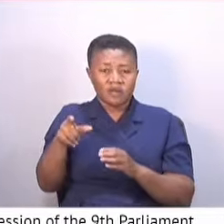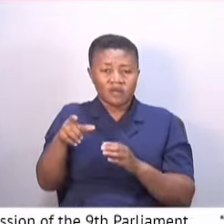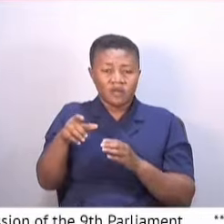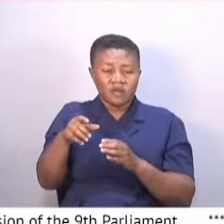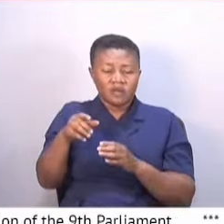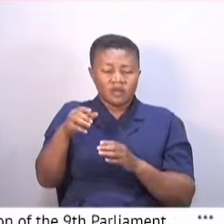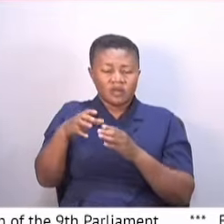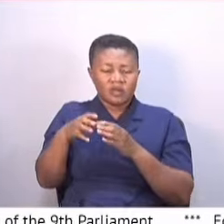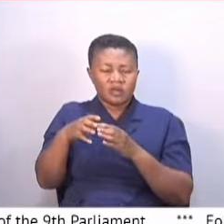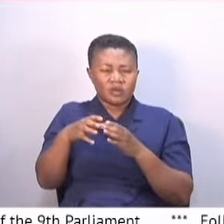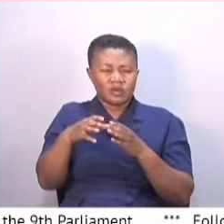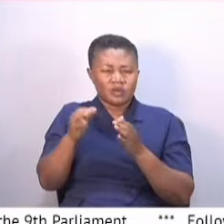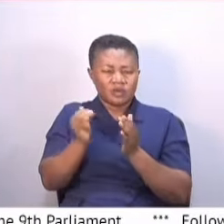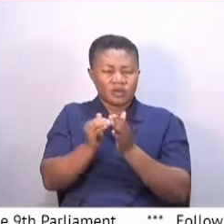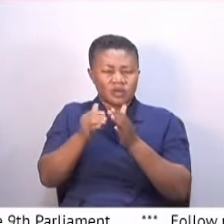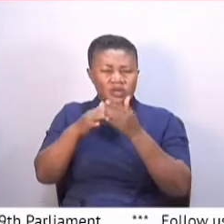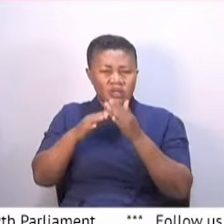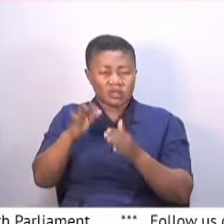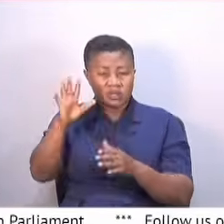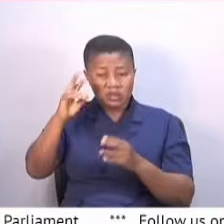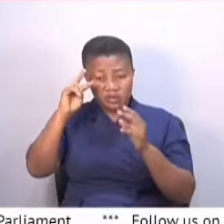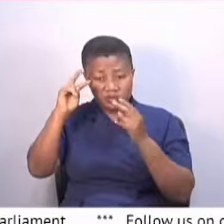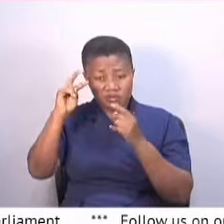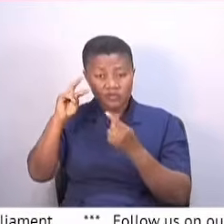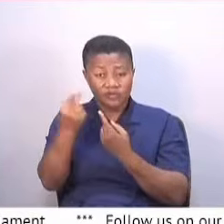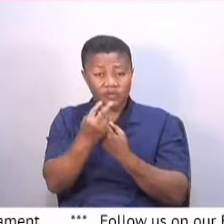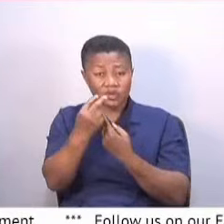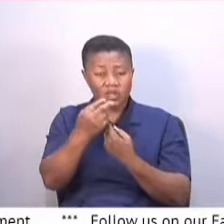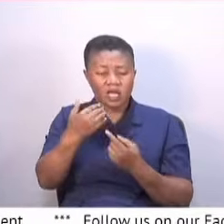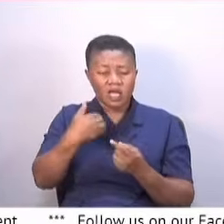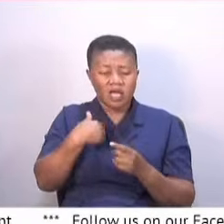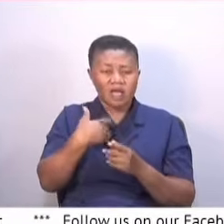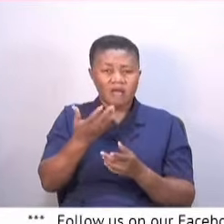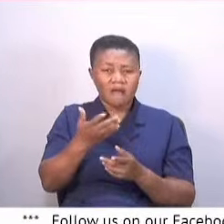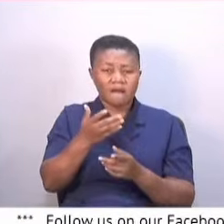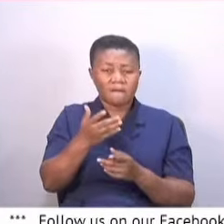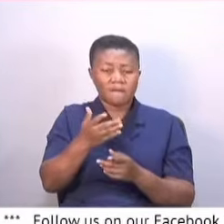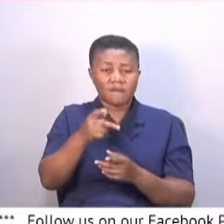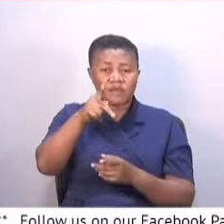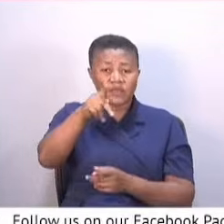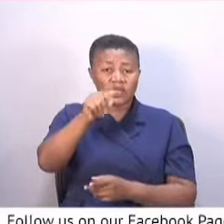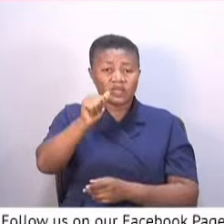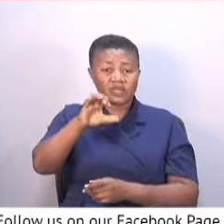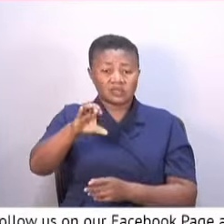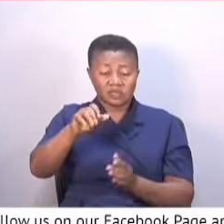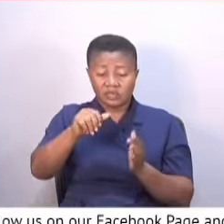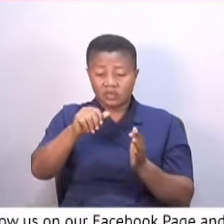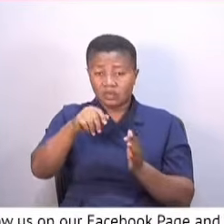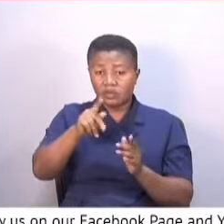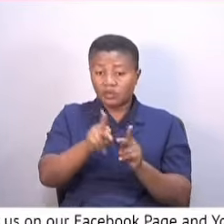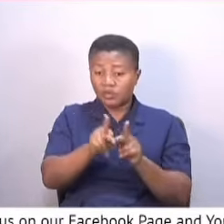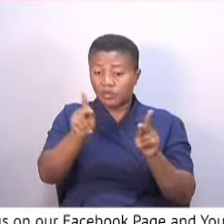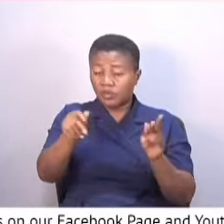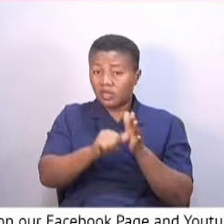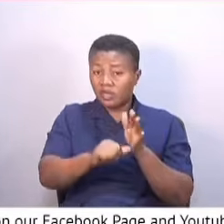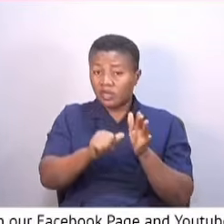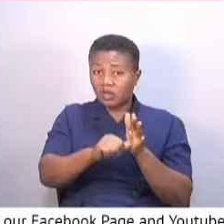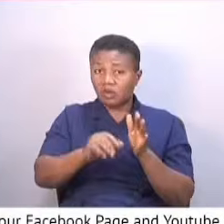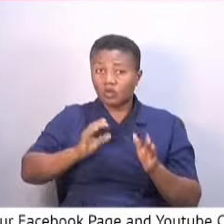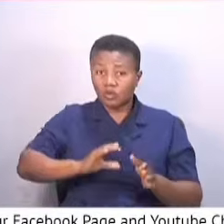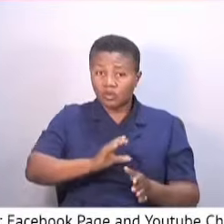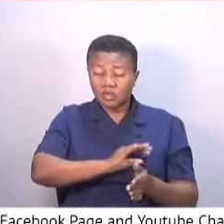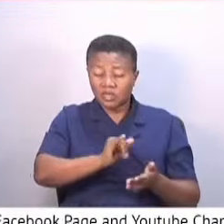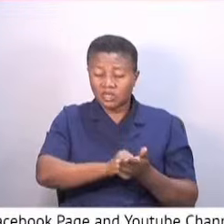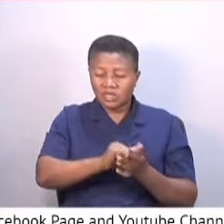was that, no, we have a public accounts committee, which is a committee seized with the authority to